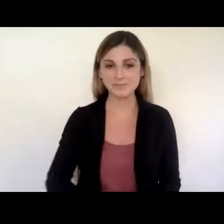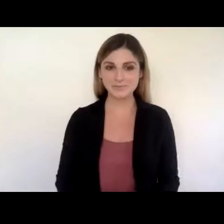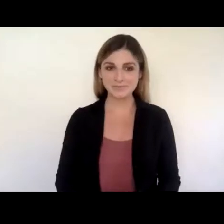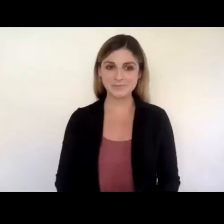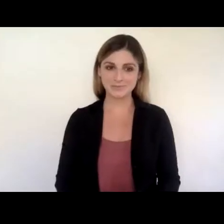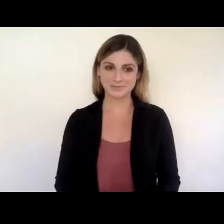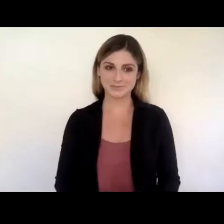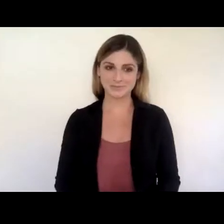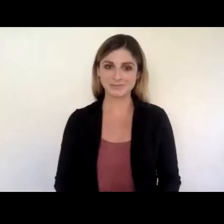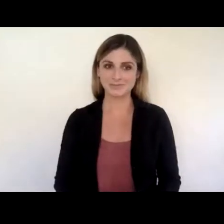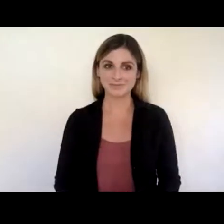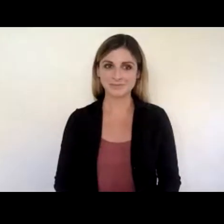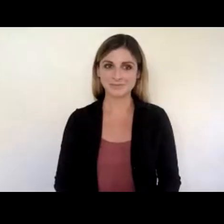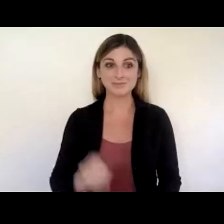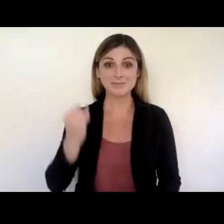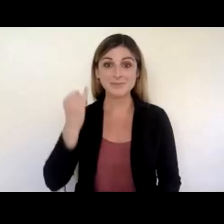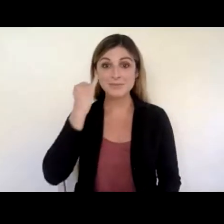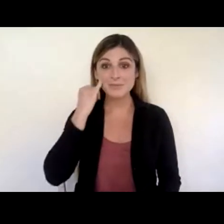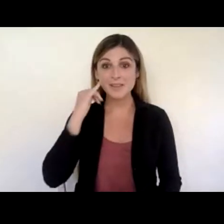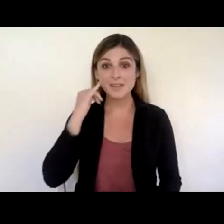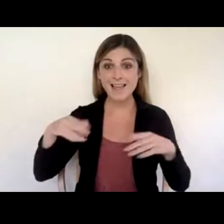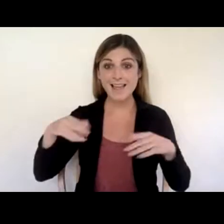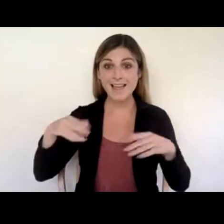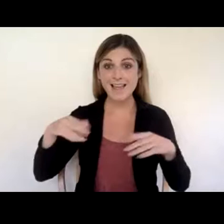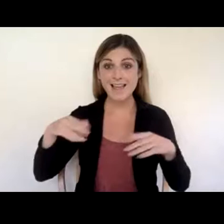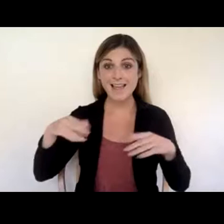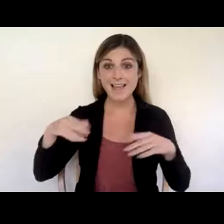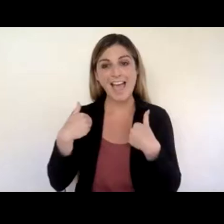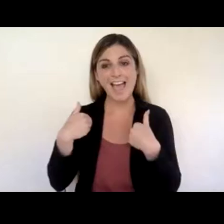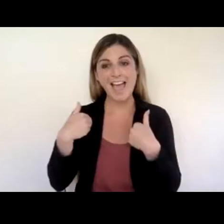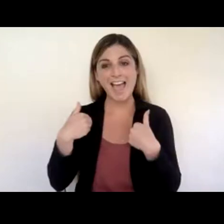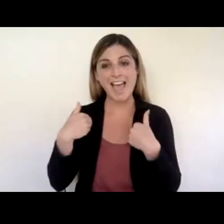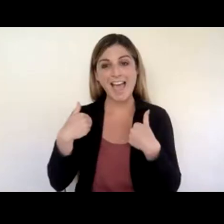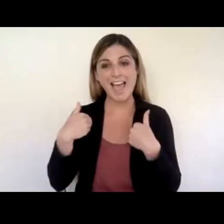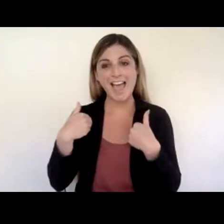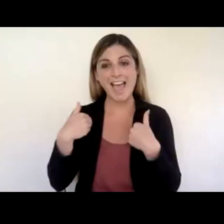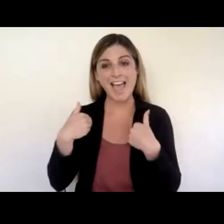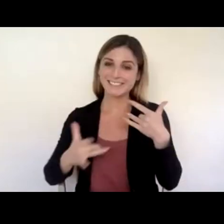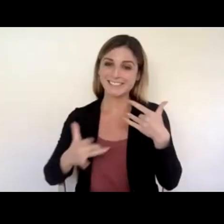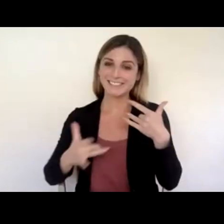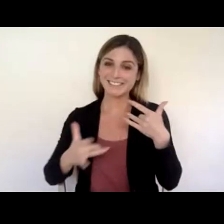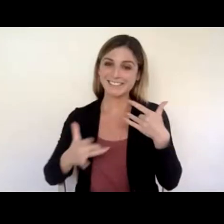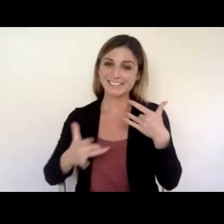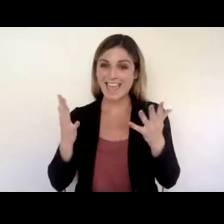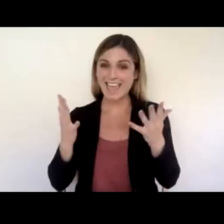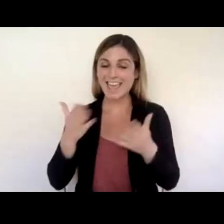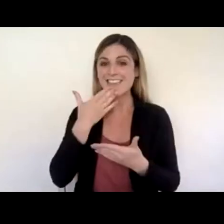And for those of you who haven't figured out, this is going to be interpreted. We're very excited. Thank you, Rachel.